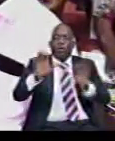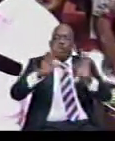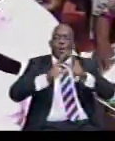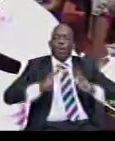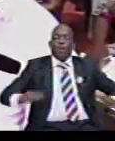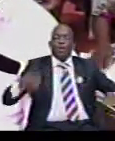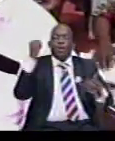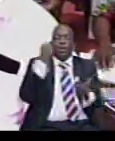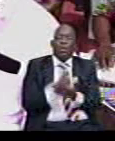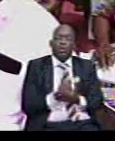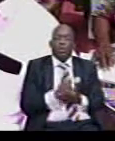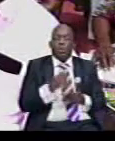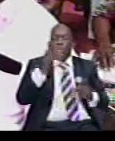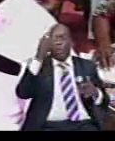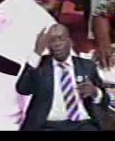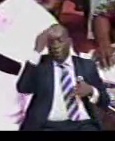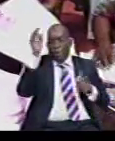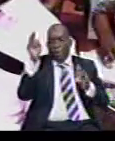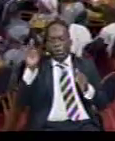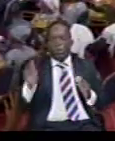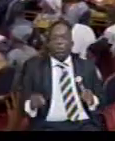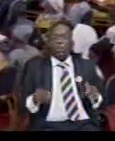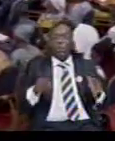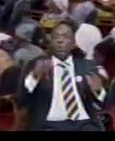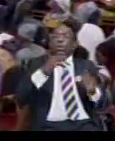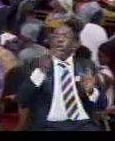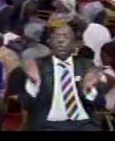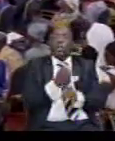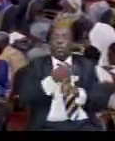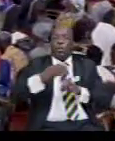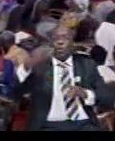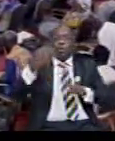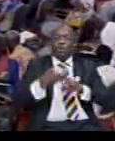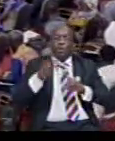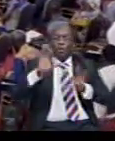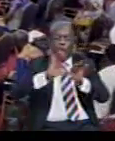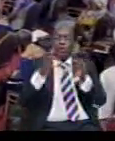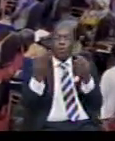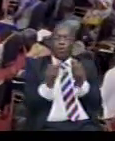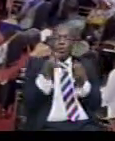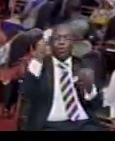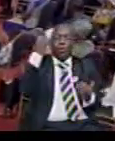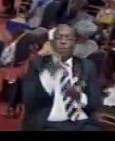Sicknesses taken away from your family. And